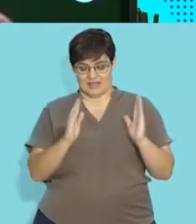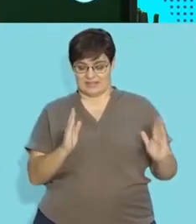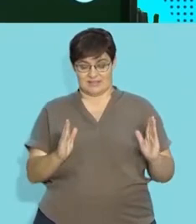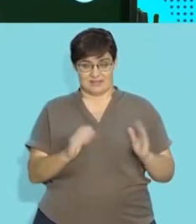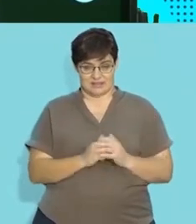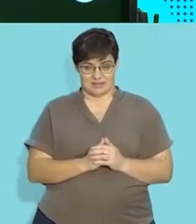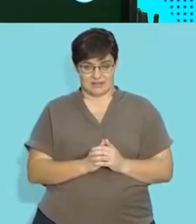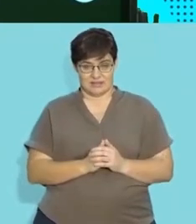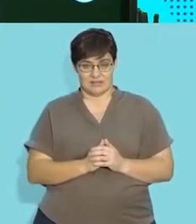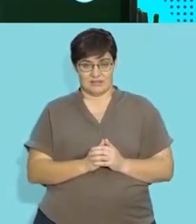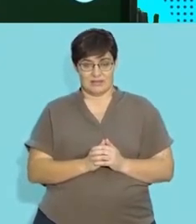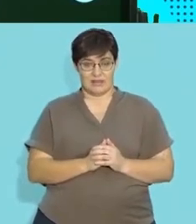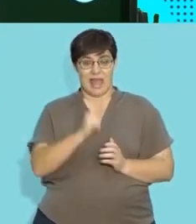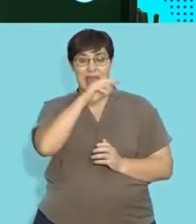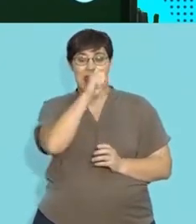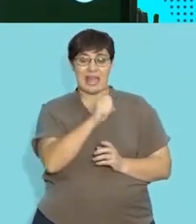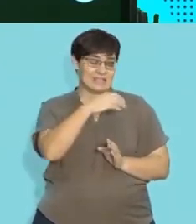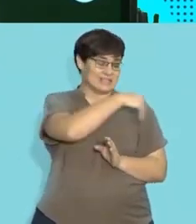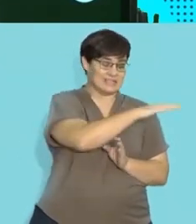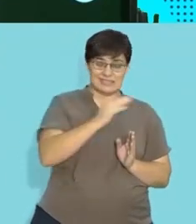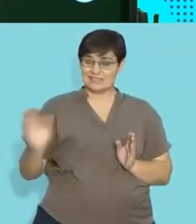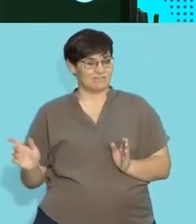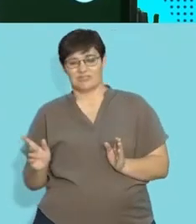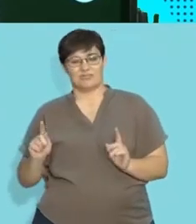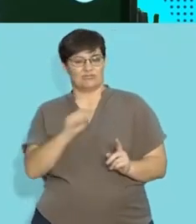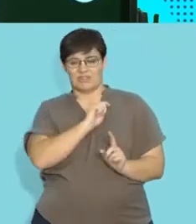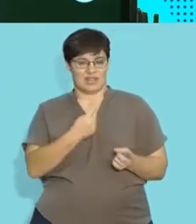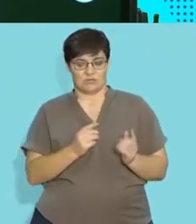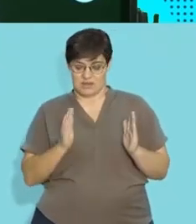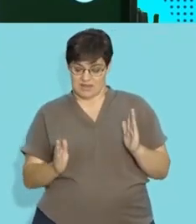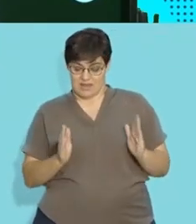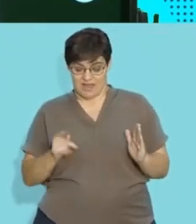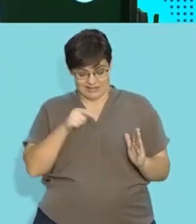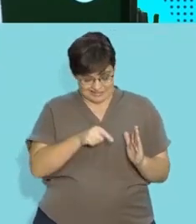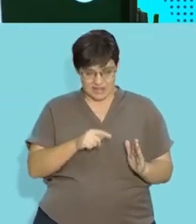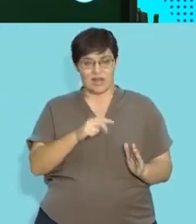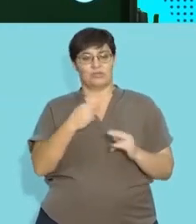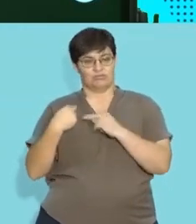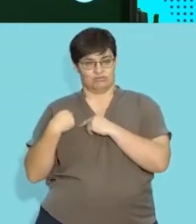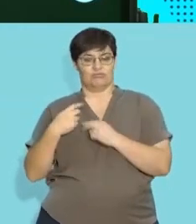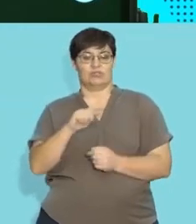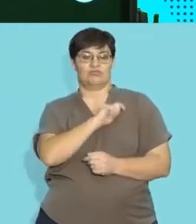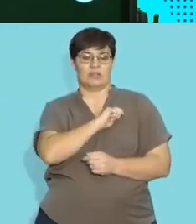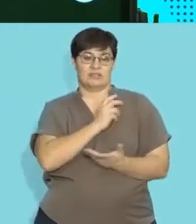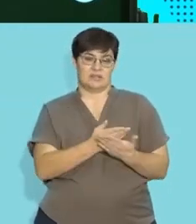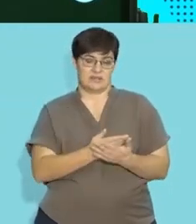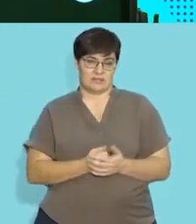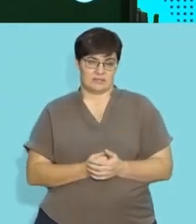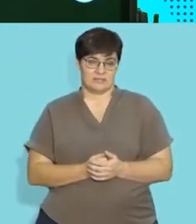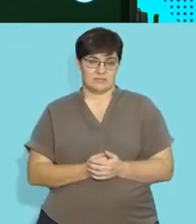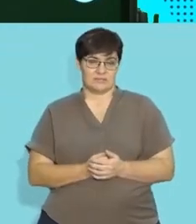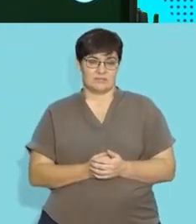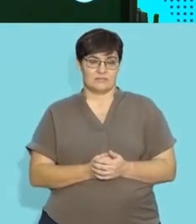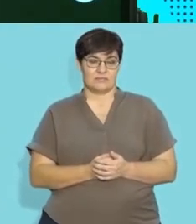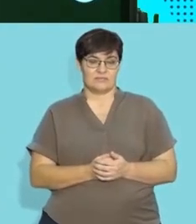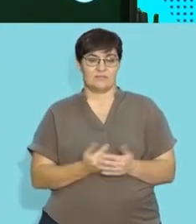extrapolation, no. Okay, it's okay, but the reliability is the most important. Okay, because you can predict something and it might